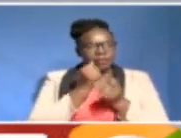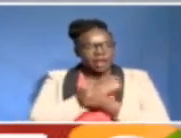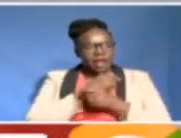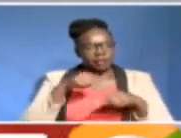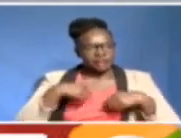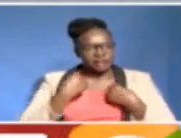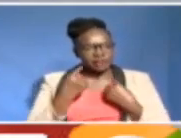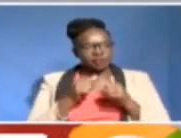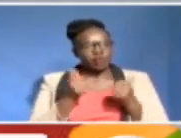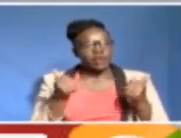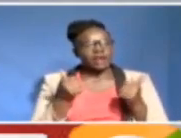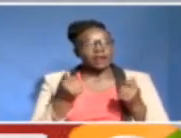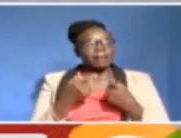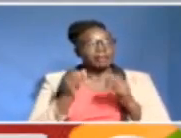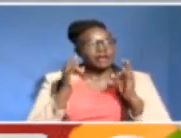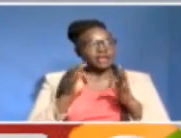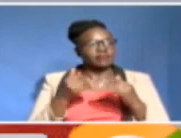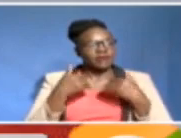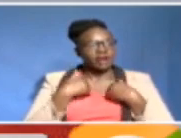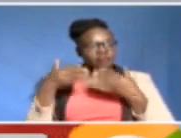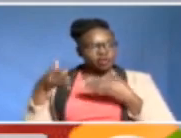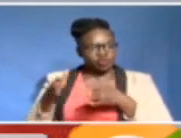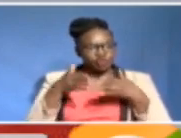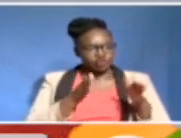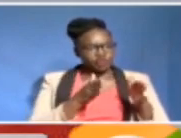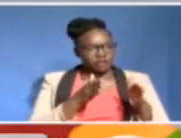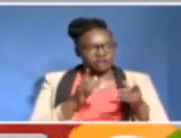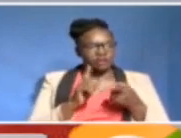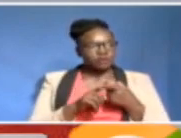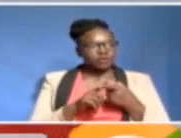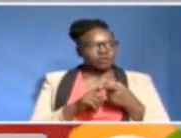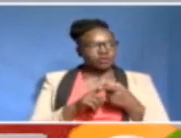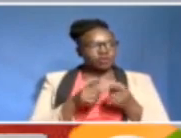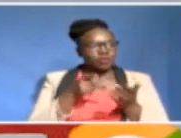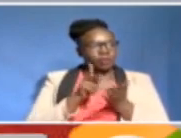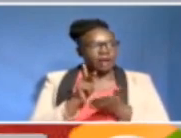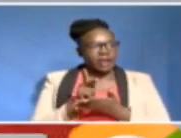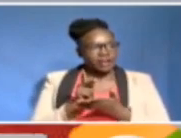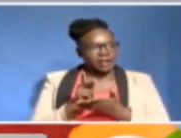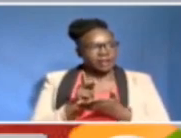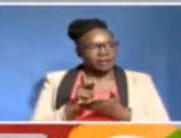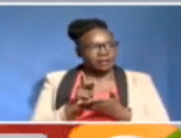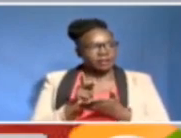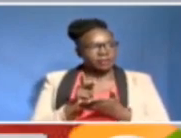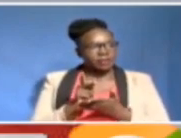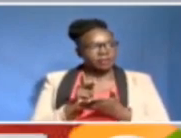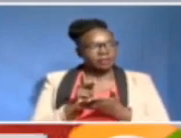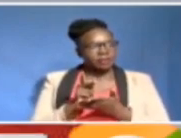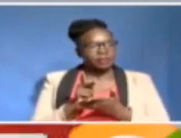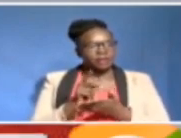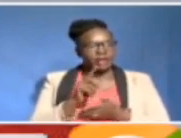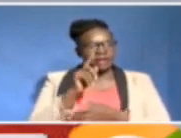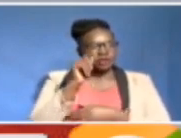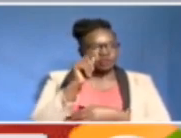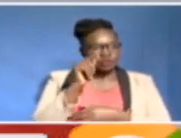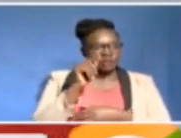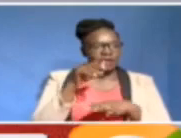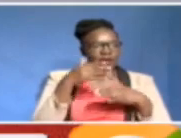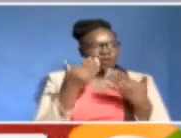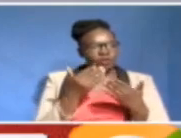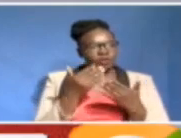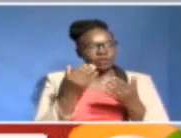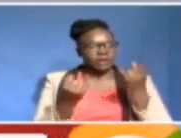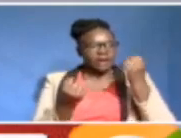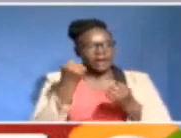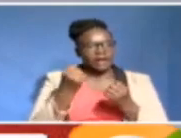am. But if I have an opportunity to buy a Toyota or buy a Mercedes-Benz, I'm gonna go